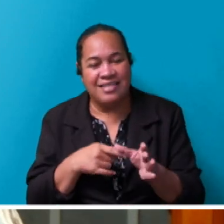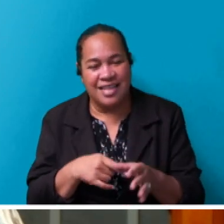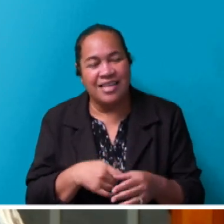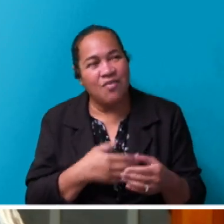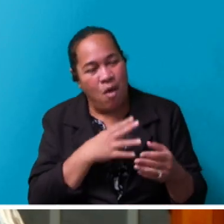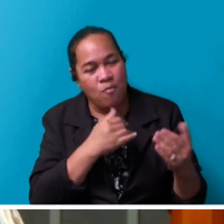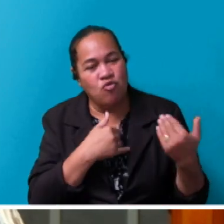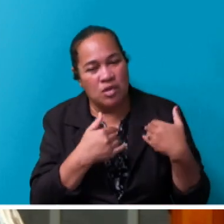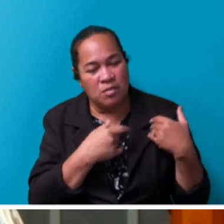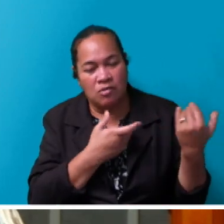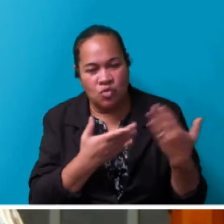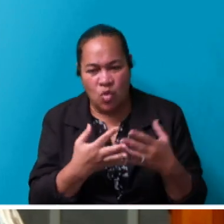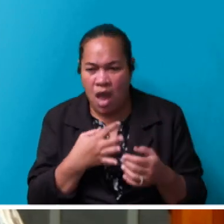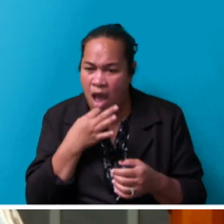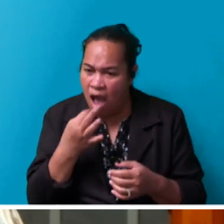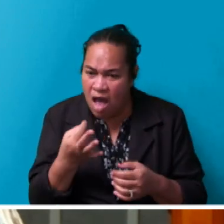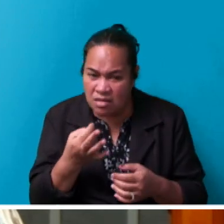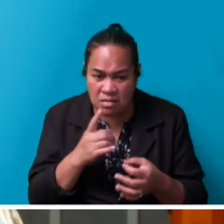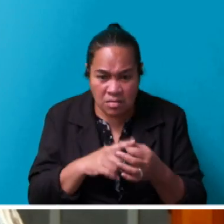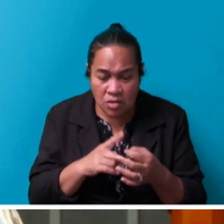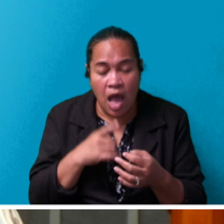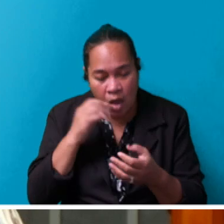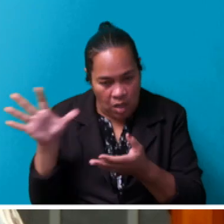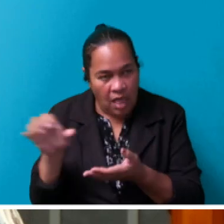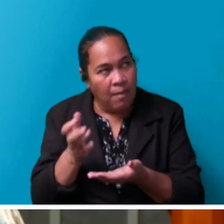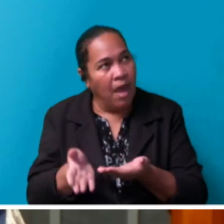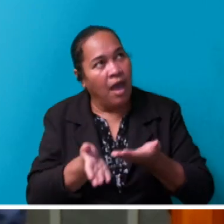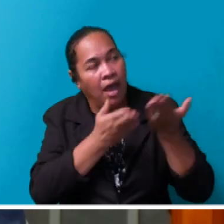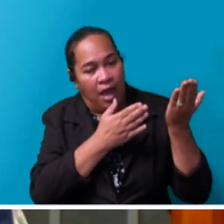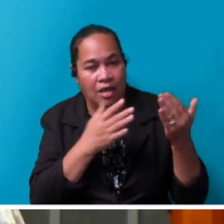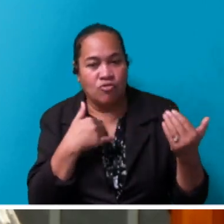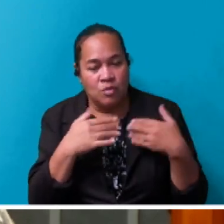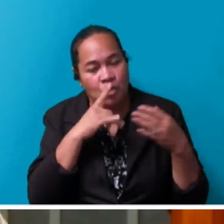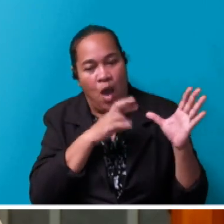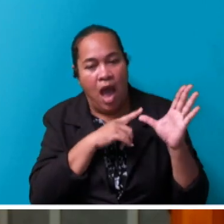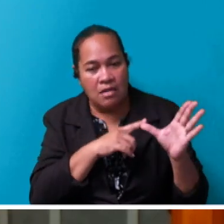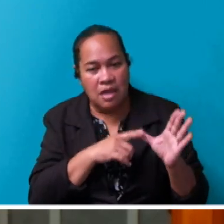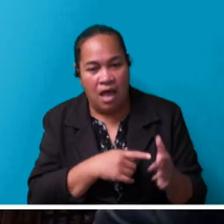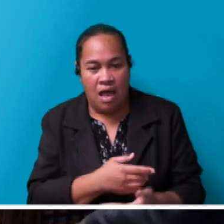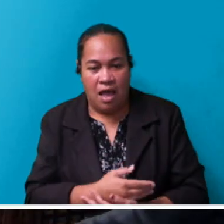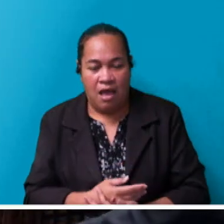So if you have any supplementary question, I can take it back to you. Thank you.